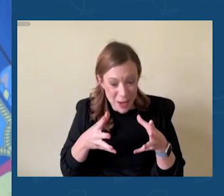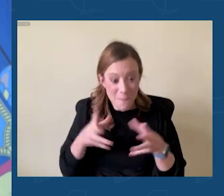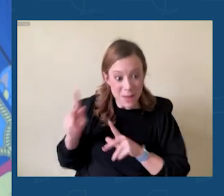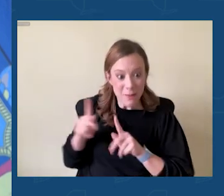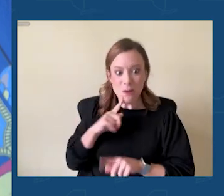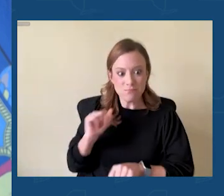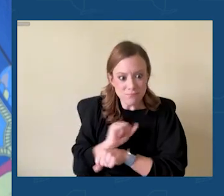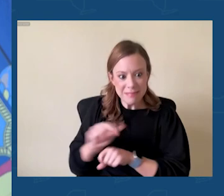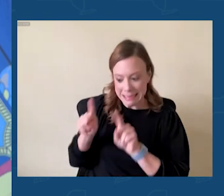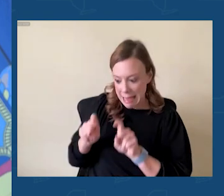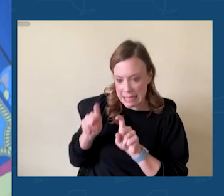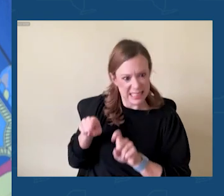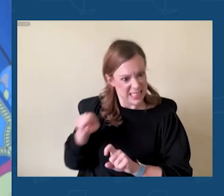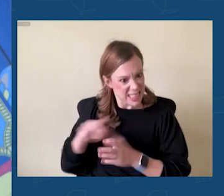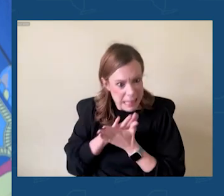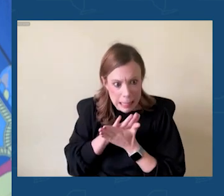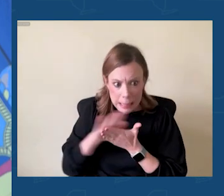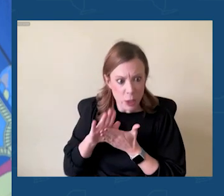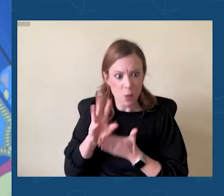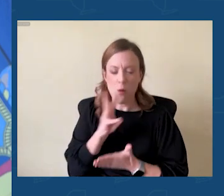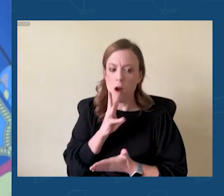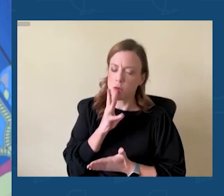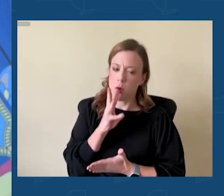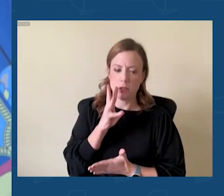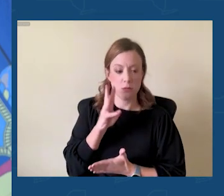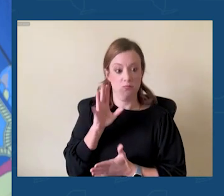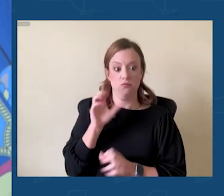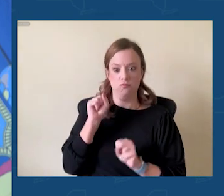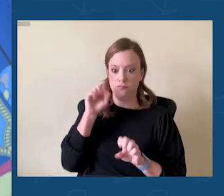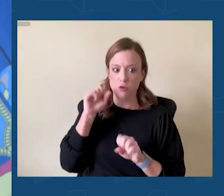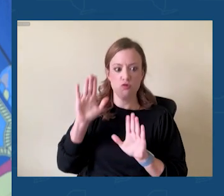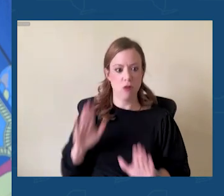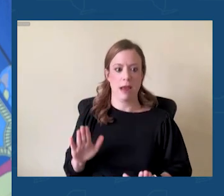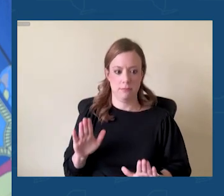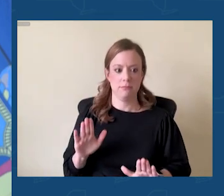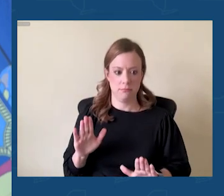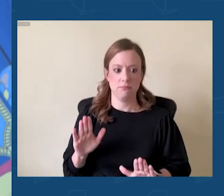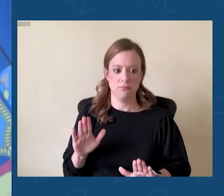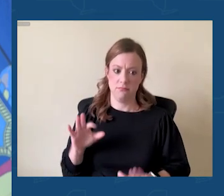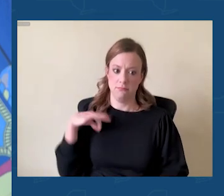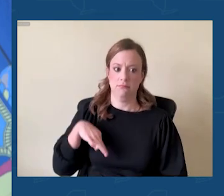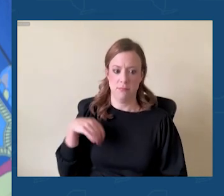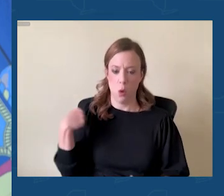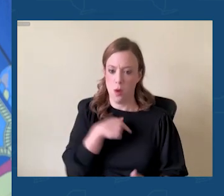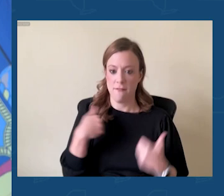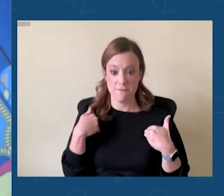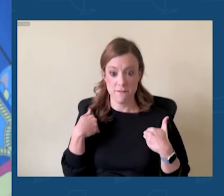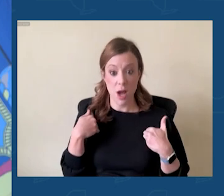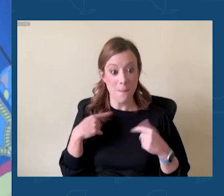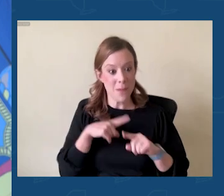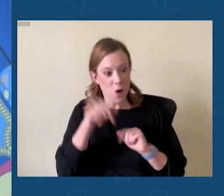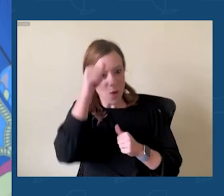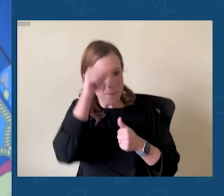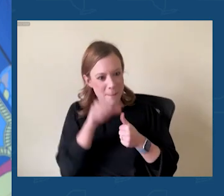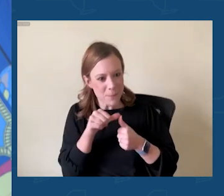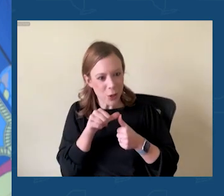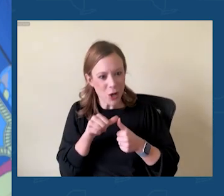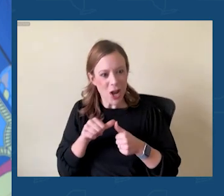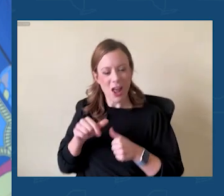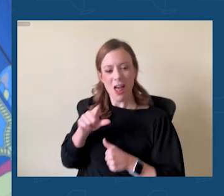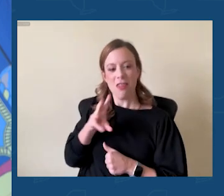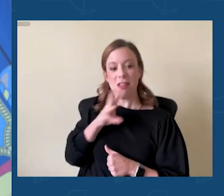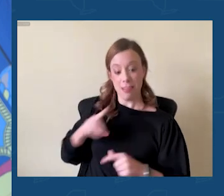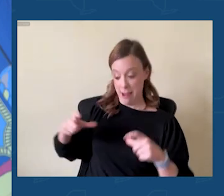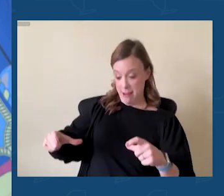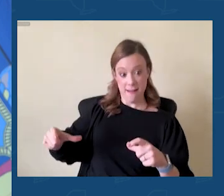it's an extraordinary asset that we have here. But never forget around it are dotted little communities that have such